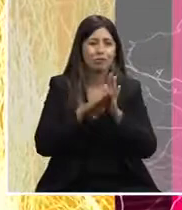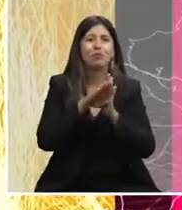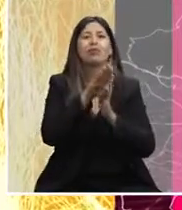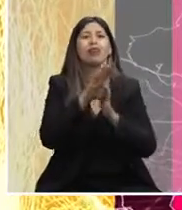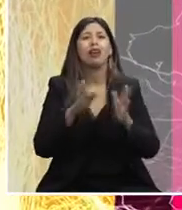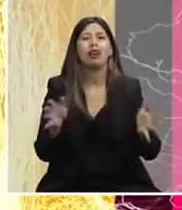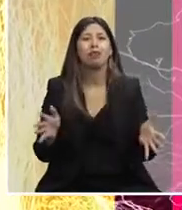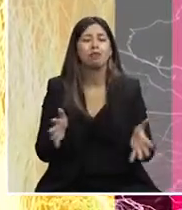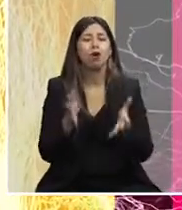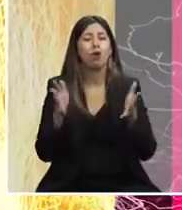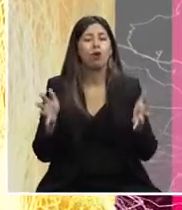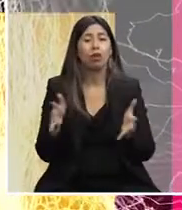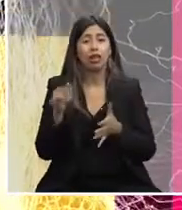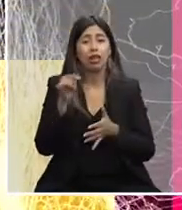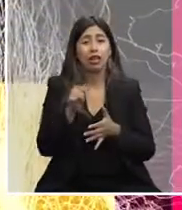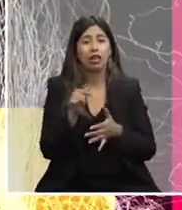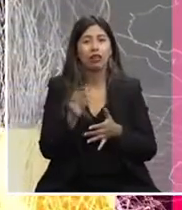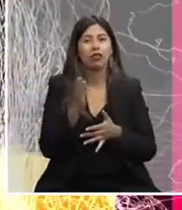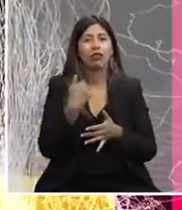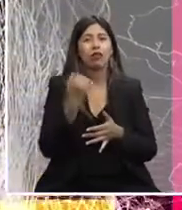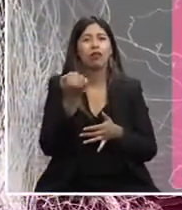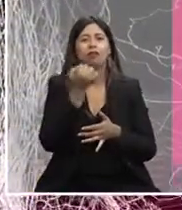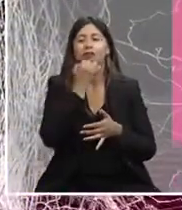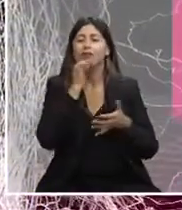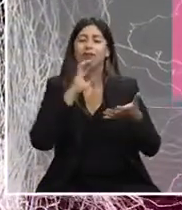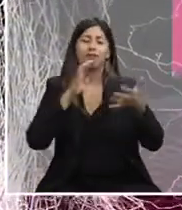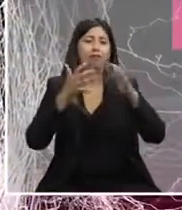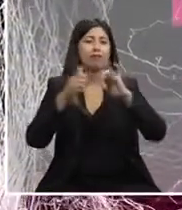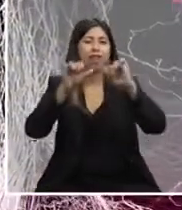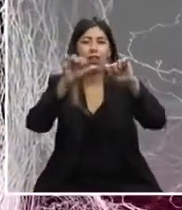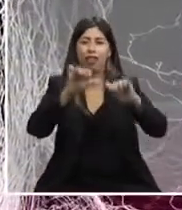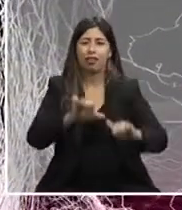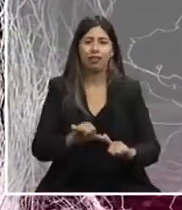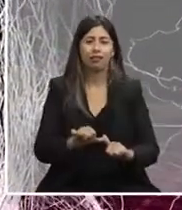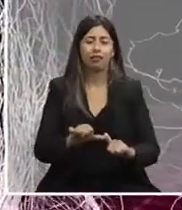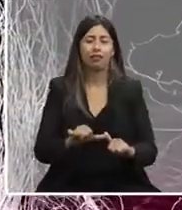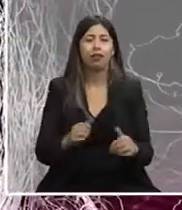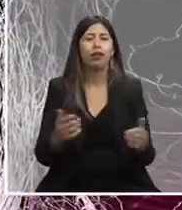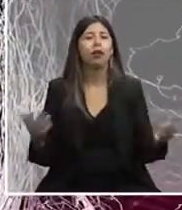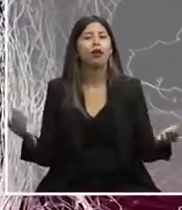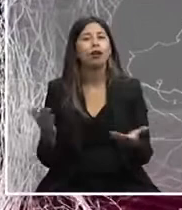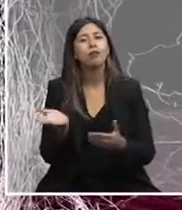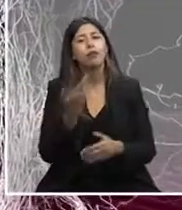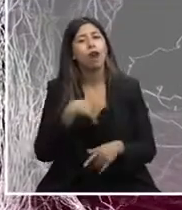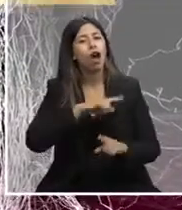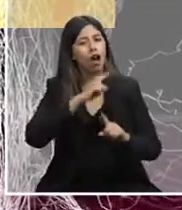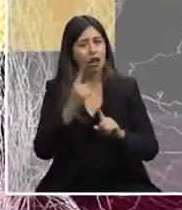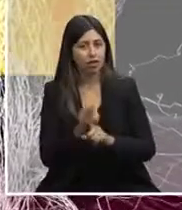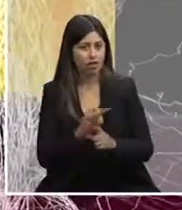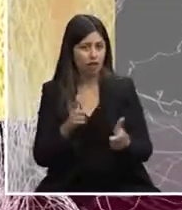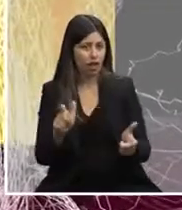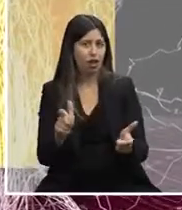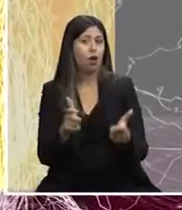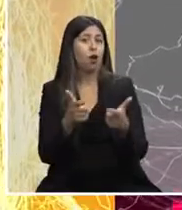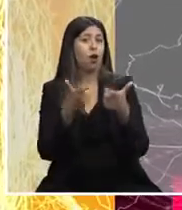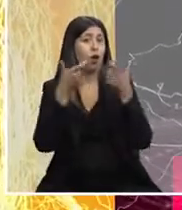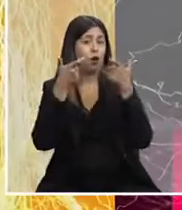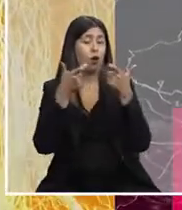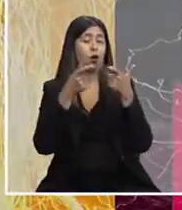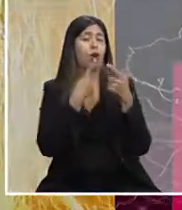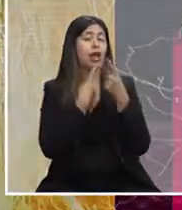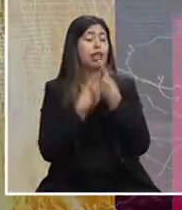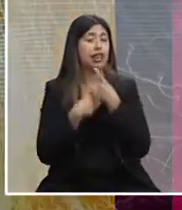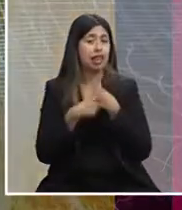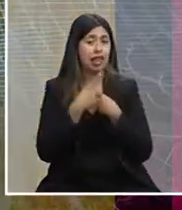ruin. So how can we regain control of our desires and stop destroying everything? To fulfill